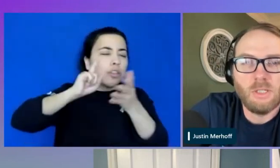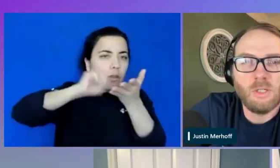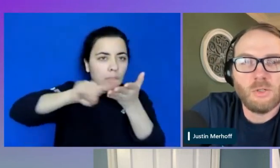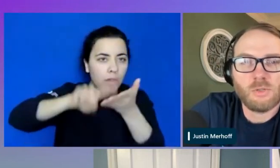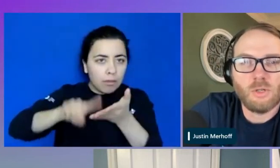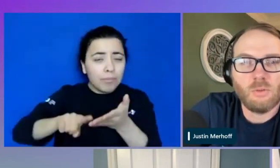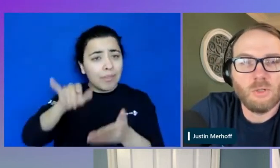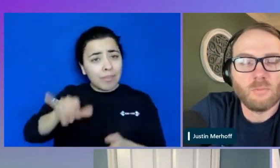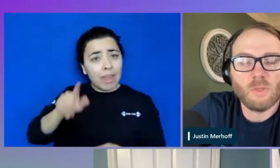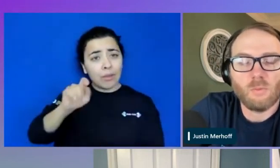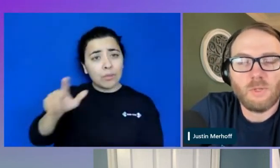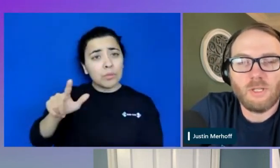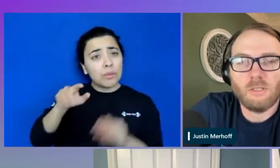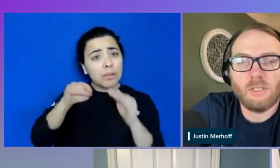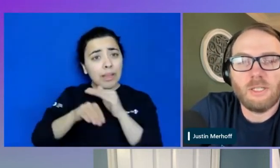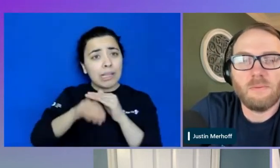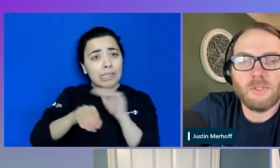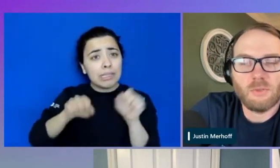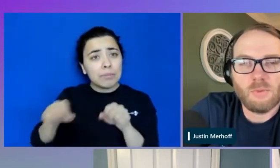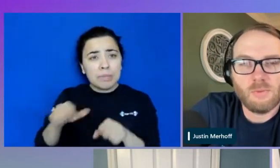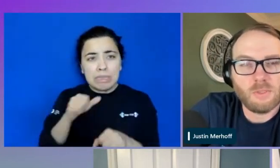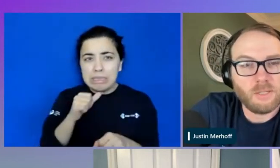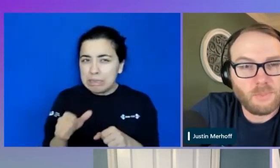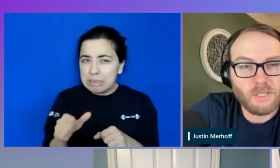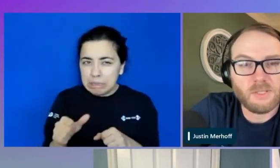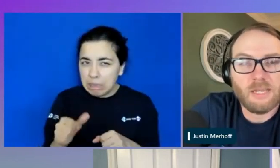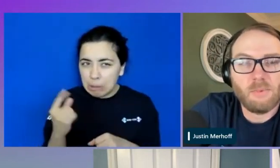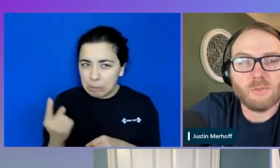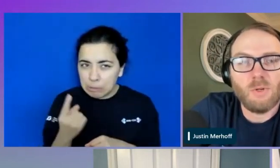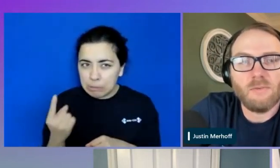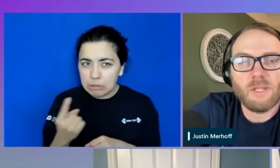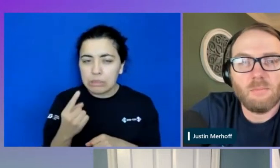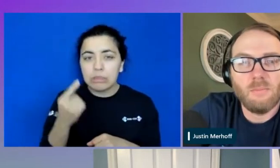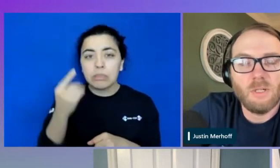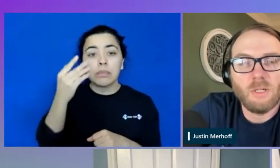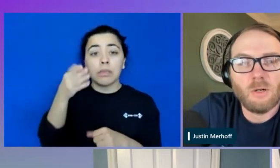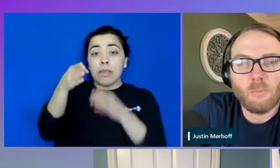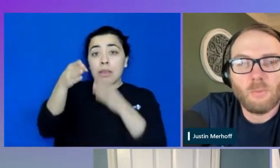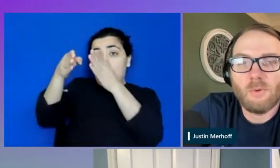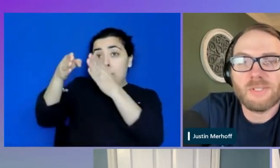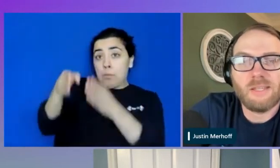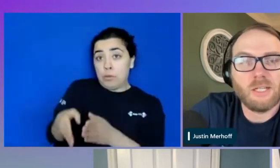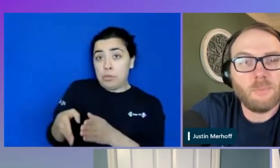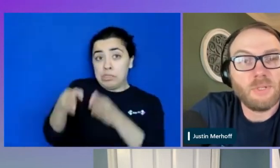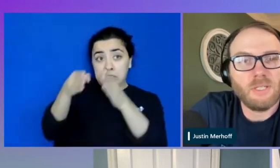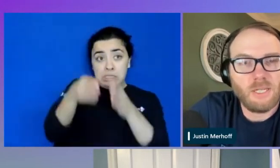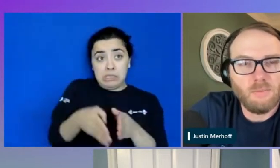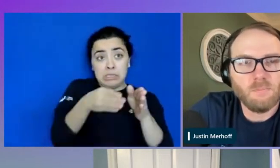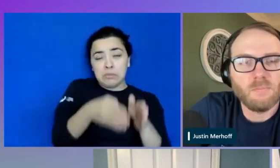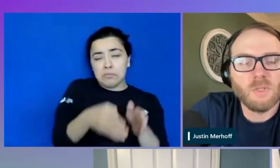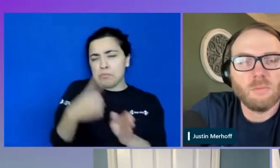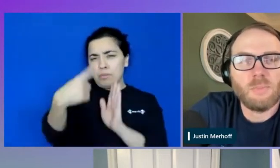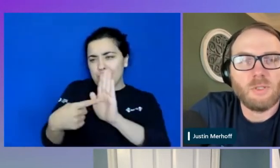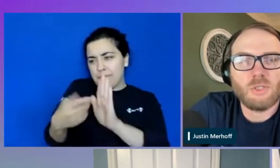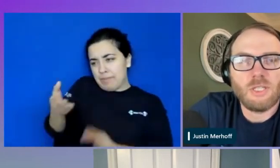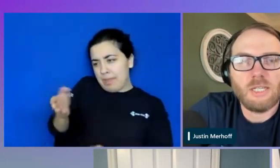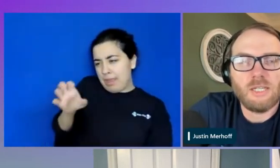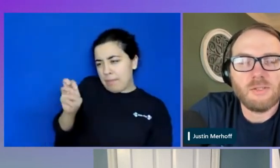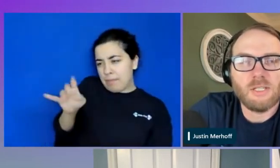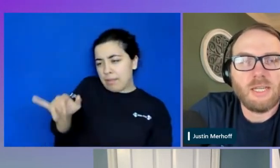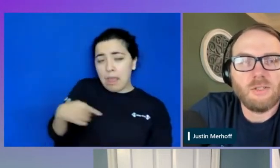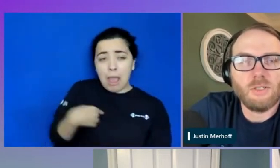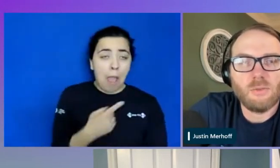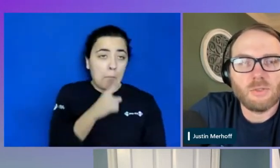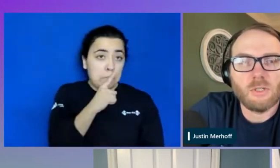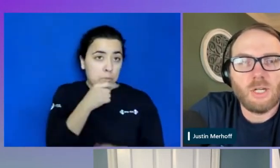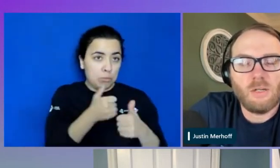accessible. So when individuals, because Emily's one of them, we won't say the company name, but she is